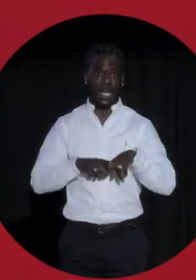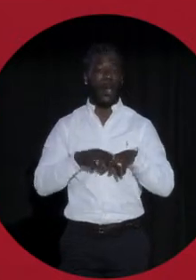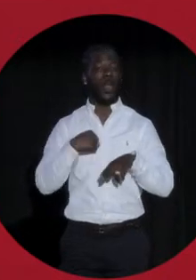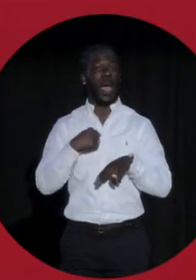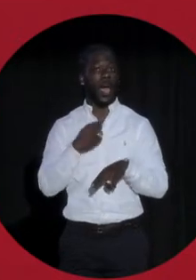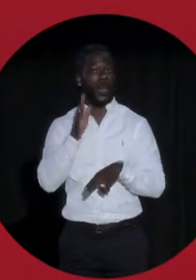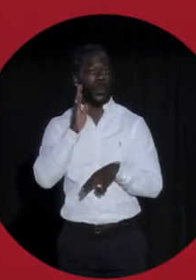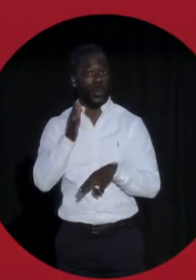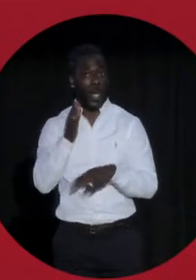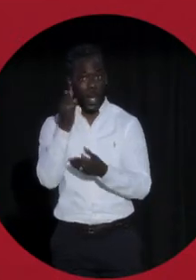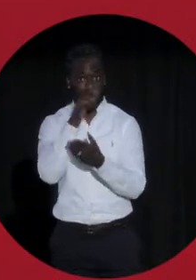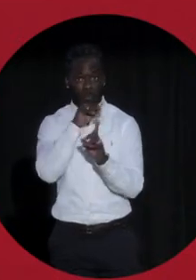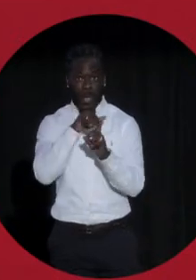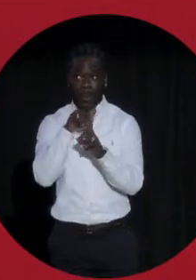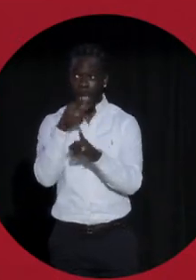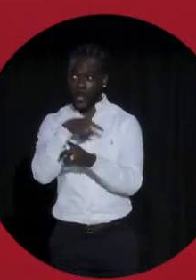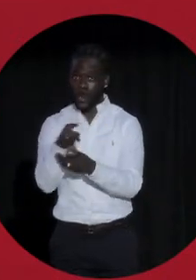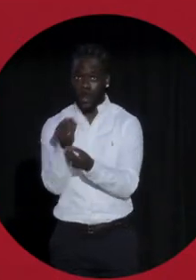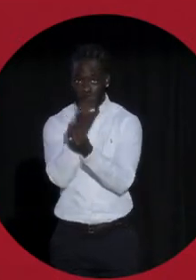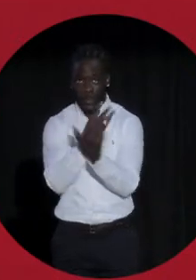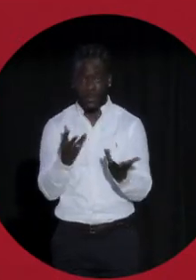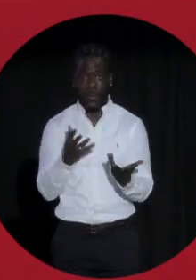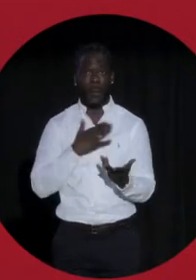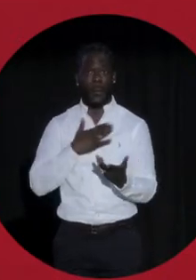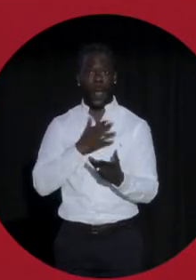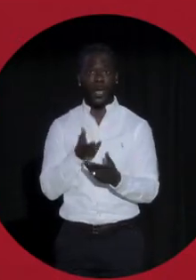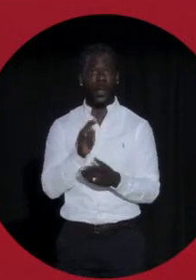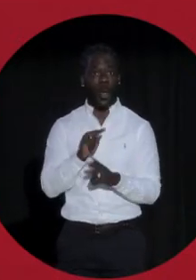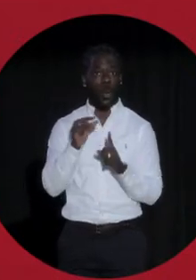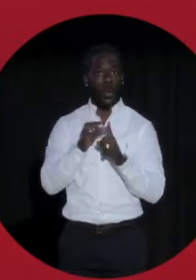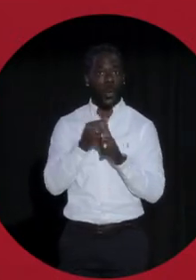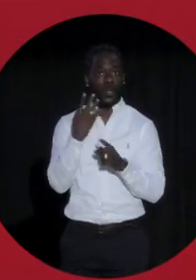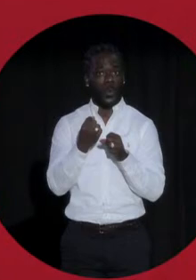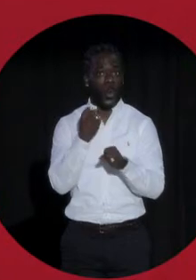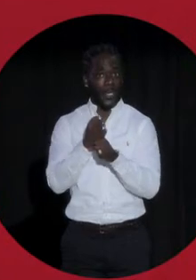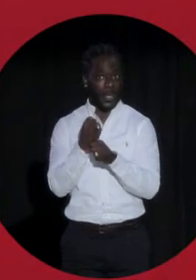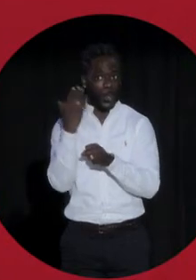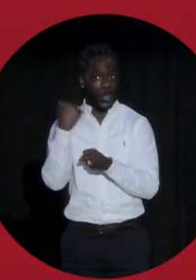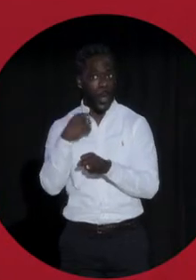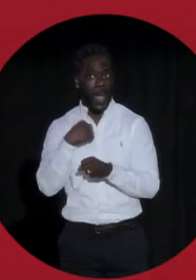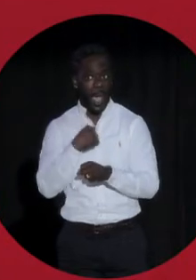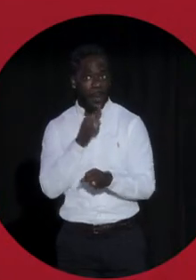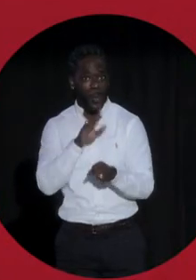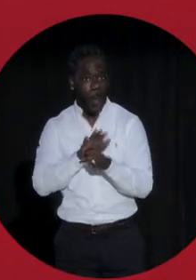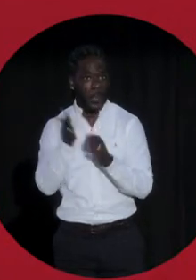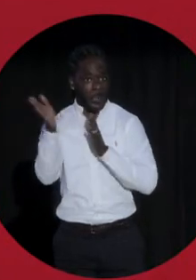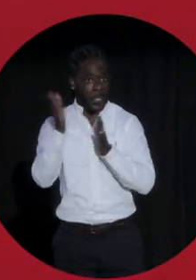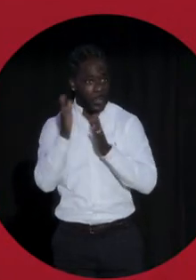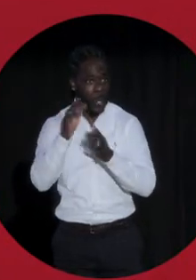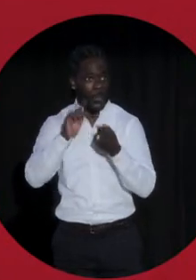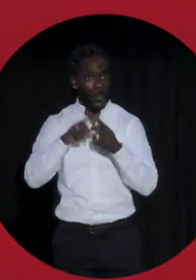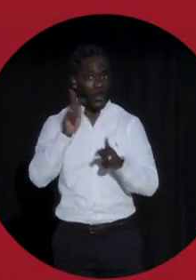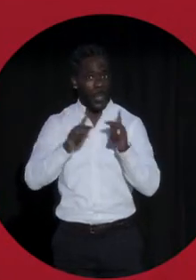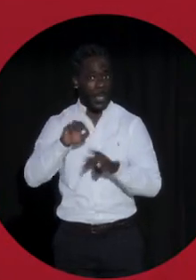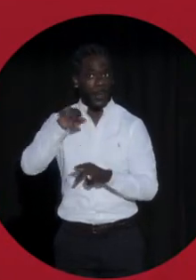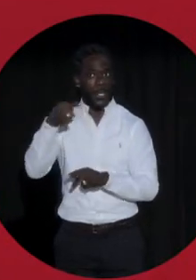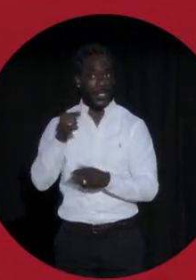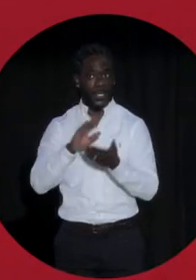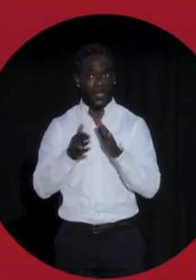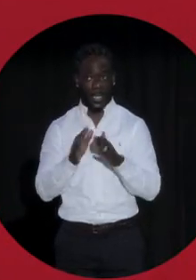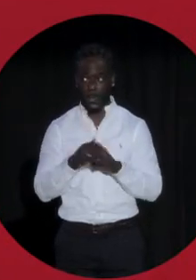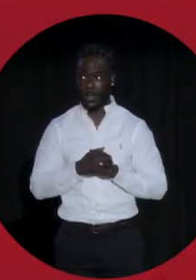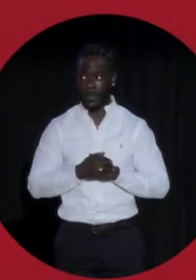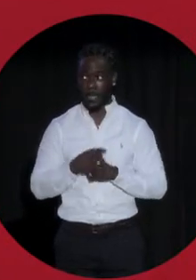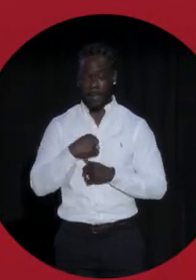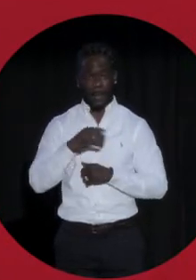must remind you, in my own words, 4 years ago, that I would be a servant to the people of Prince George's County.